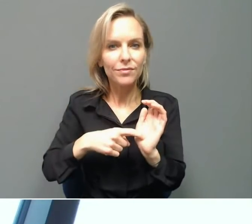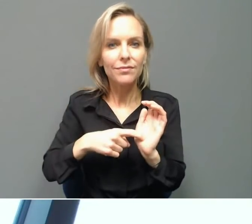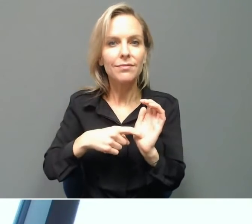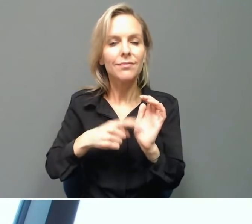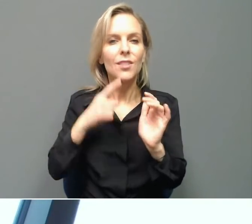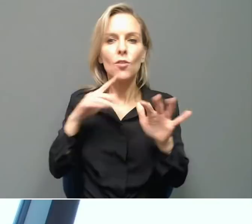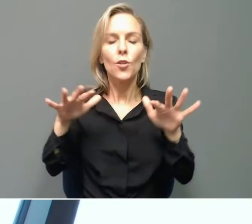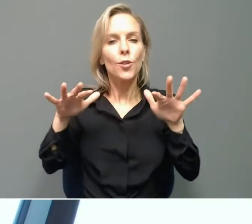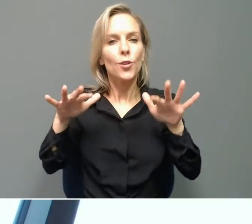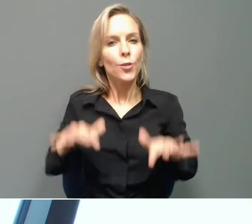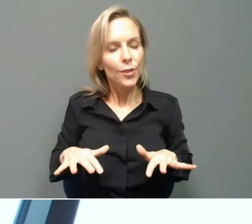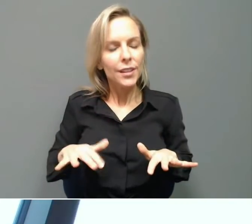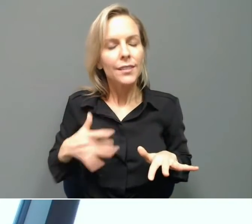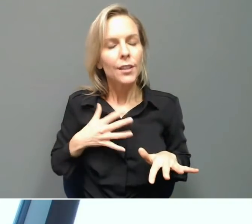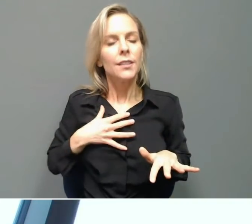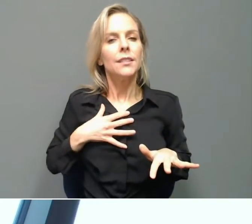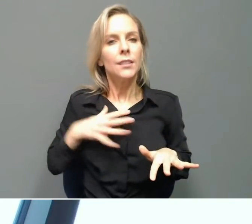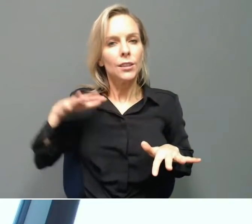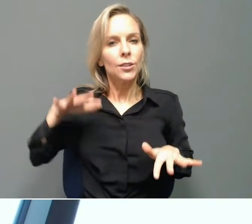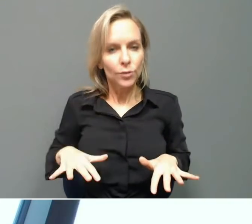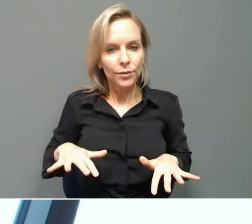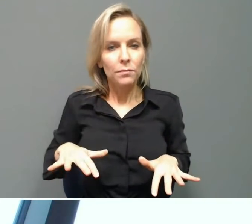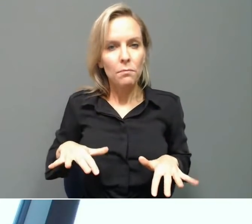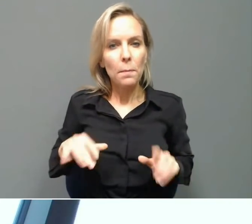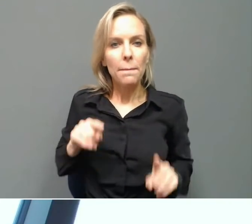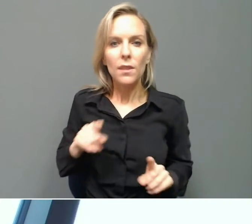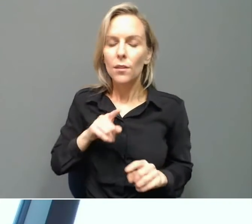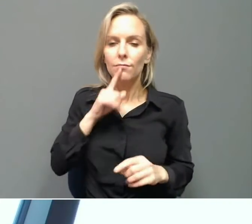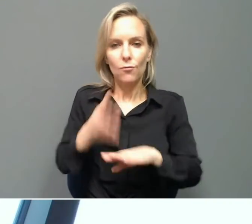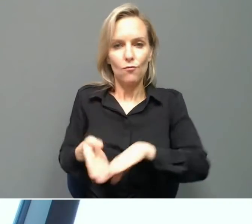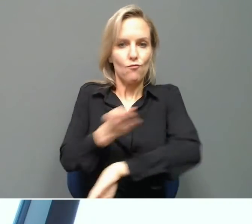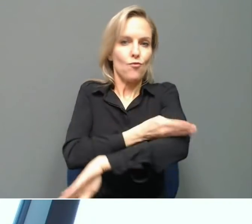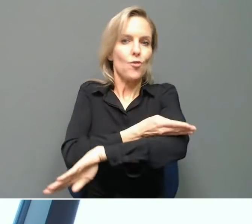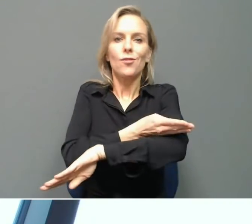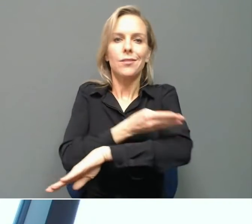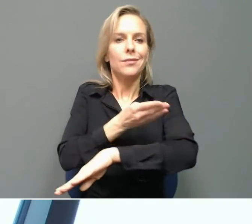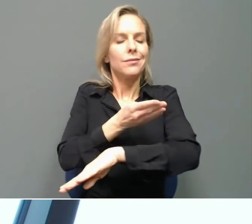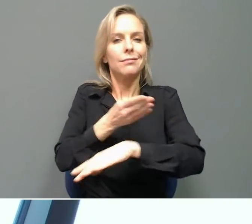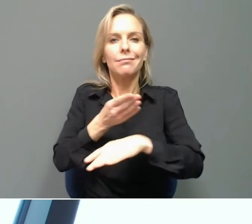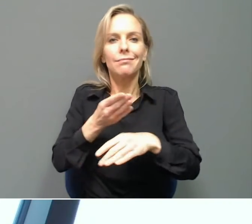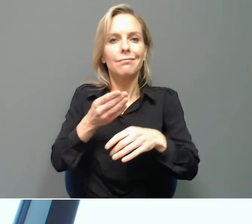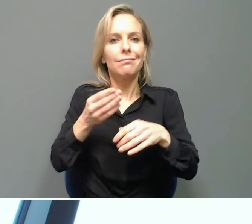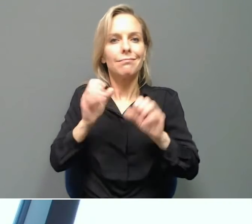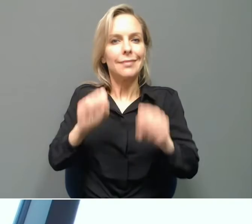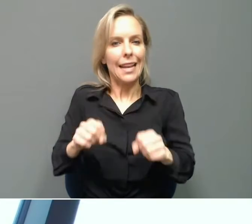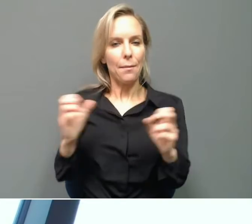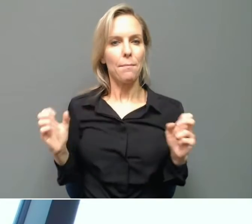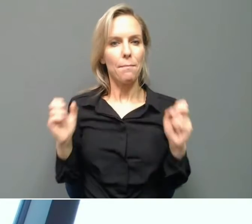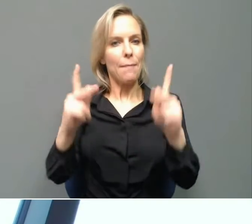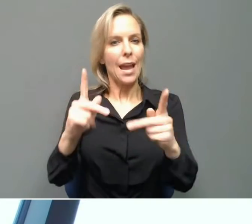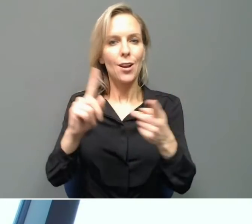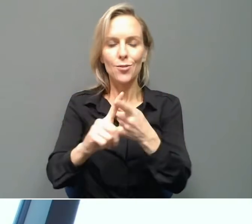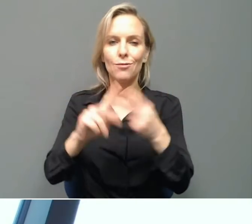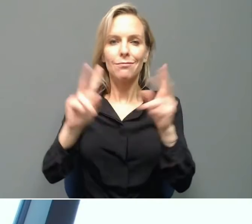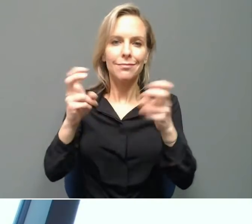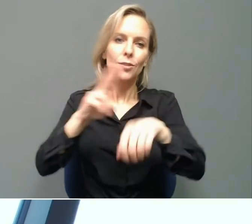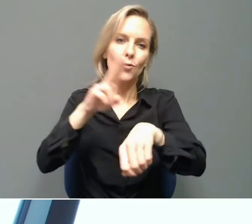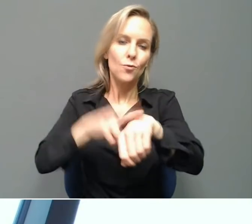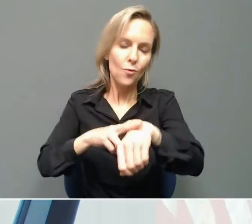relaxation and improved commitment back to getting back to normal. So with that, I want to thank you and turn it back over to you,